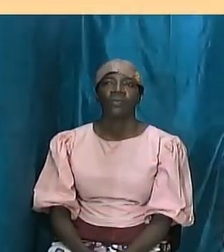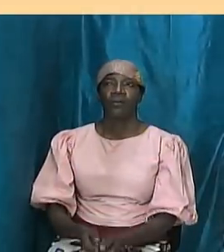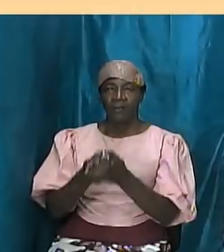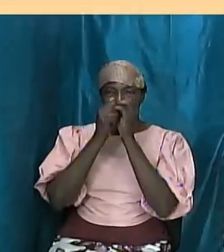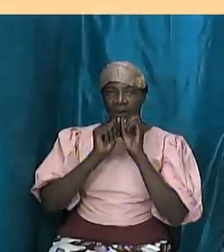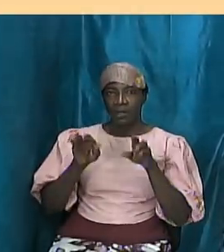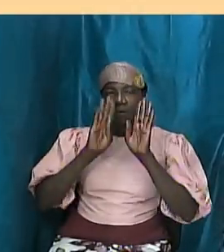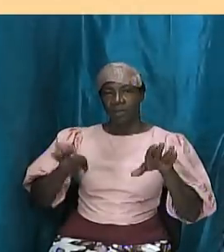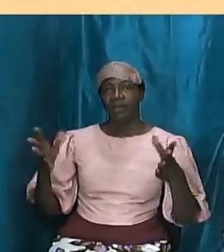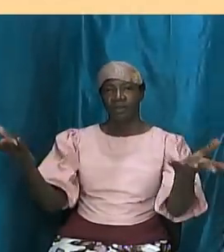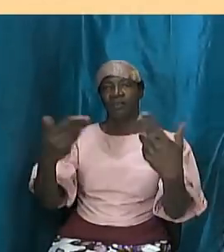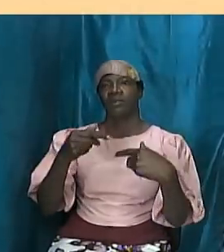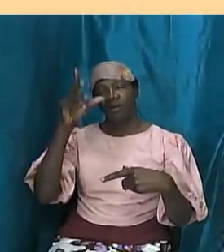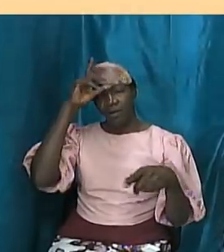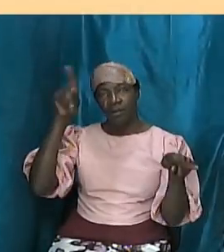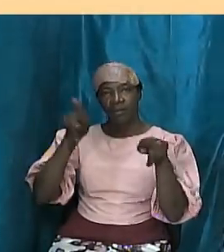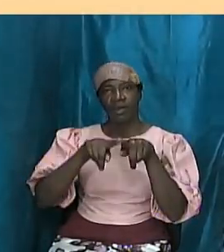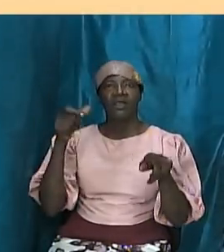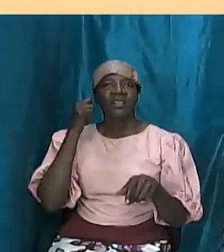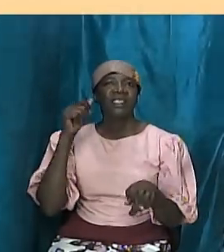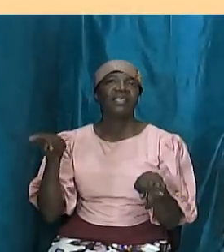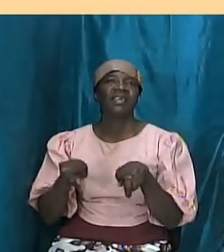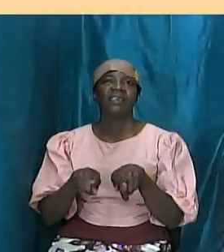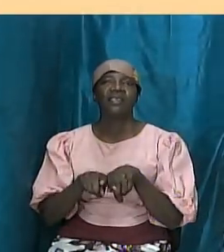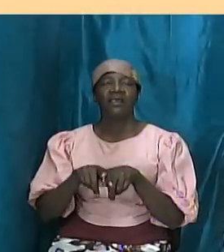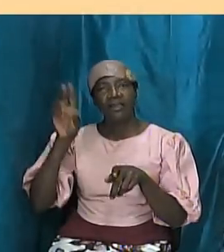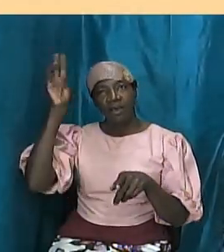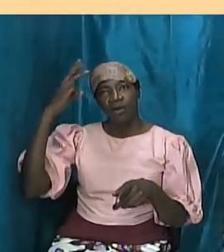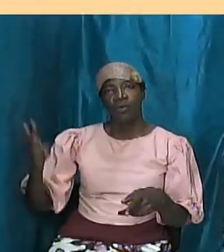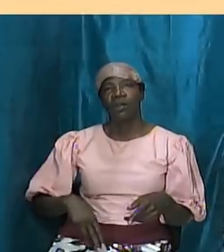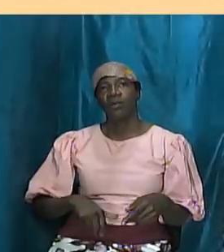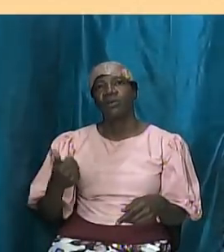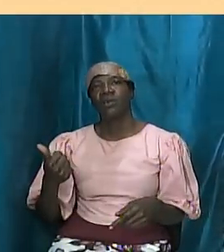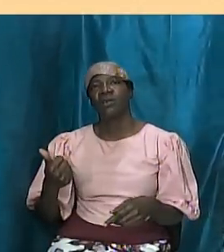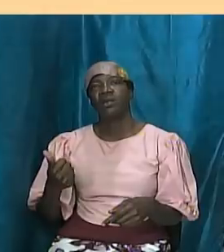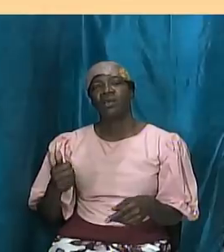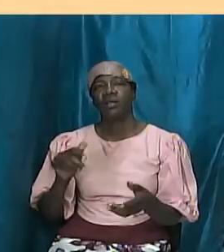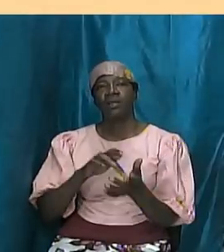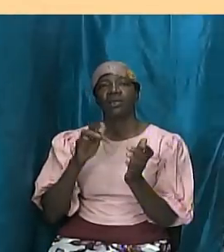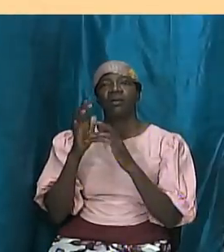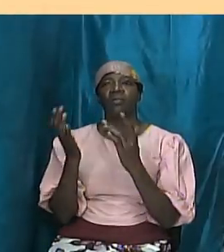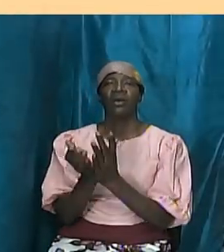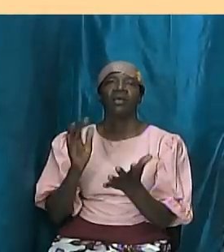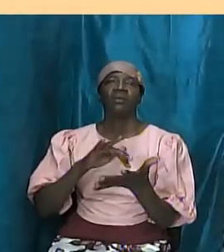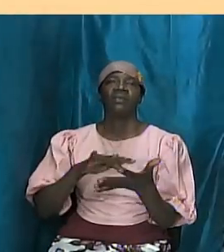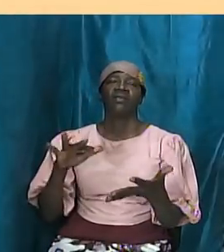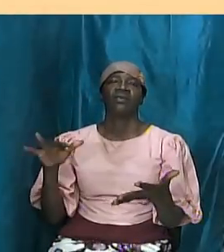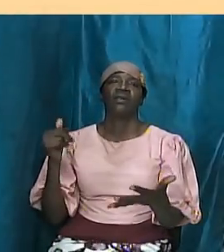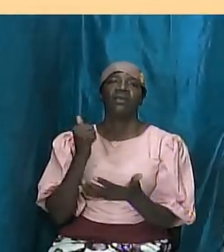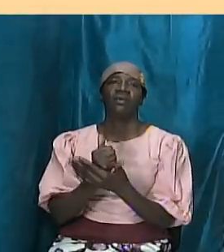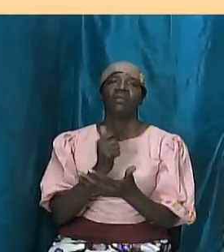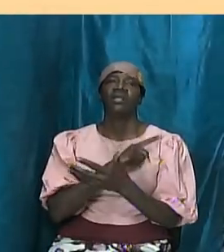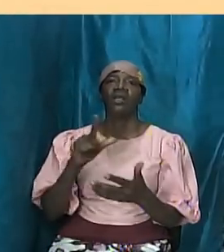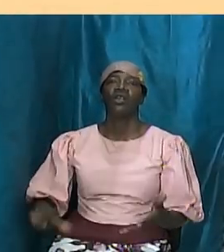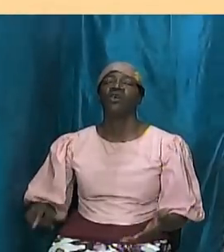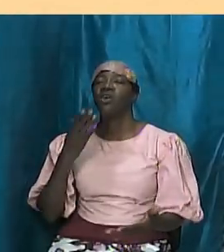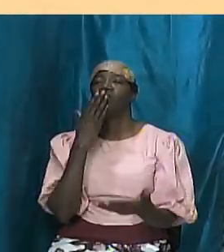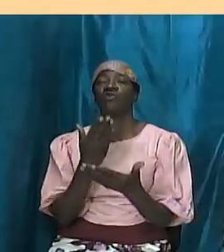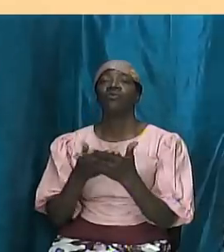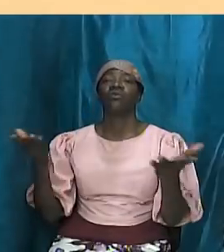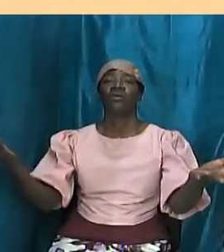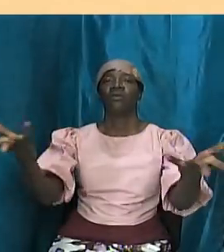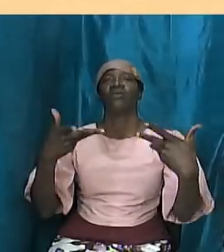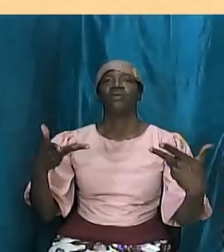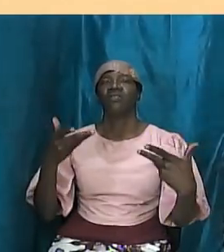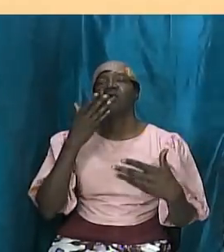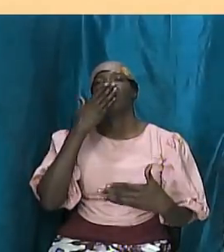God bless you, brothers and sisters. Welcome to another Bible study. Amen. The Lord has been good to us.